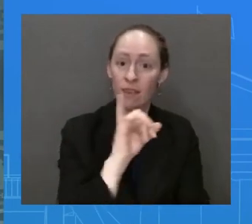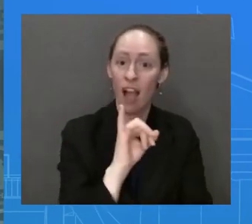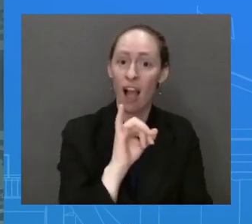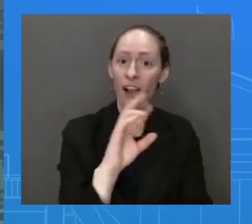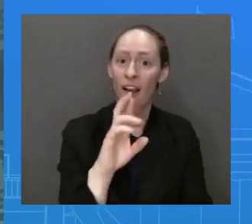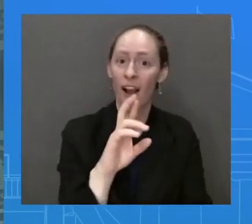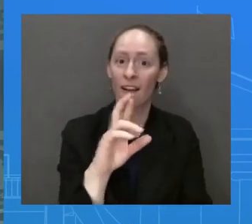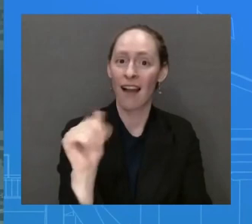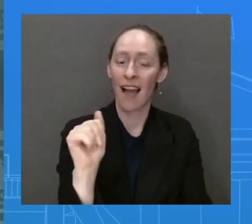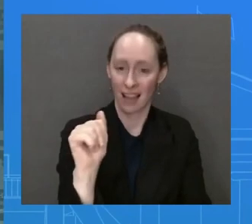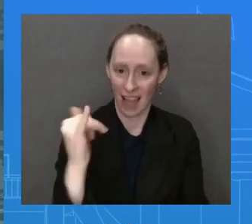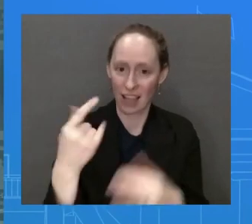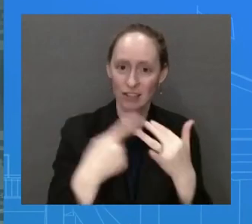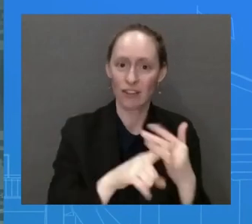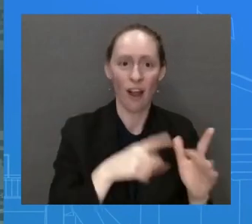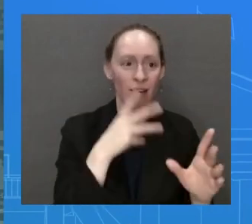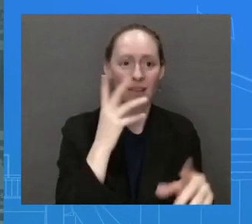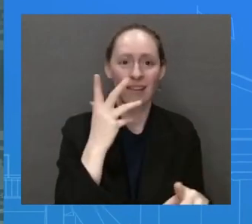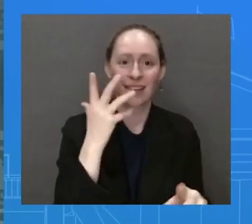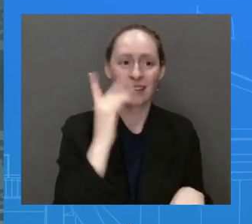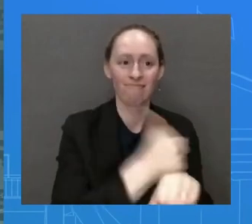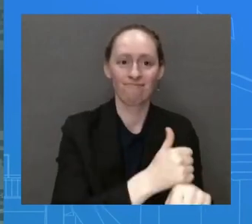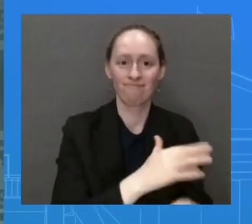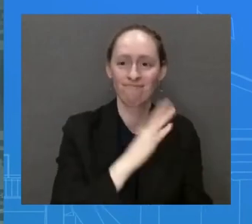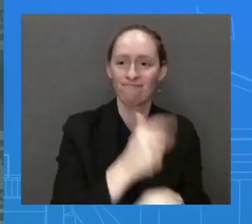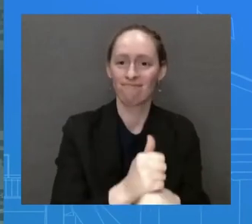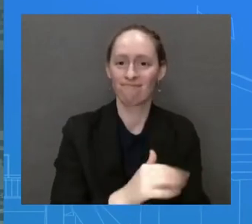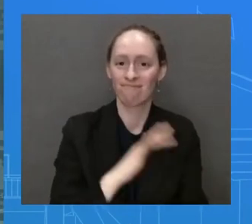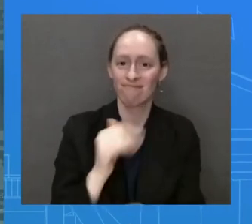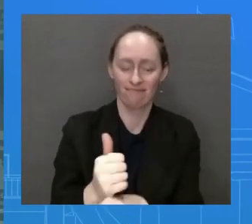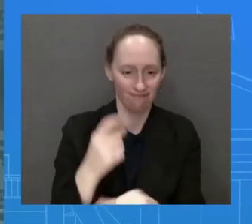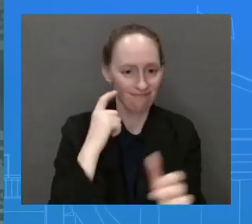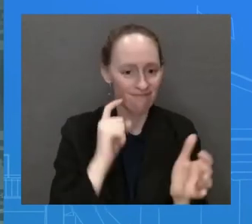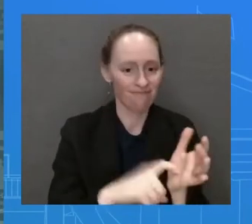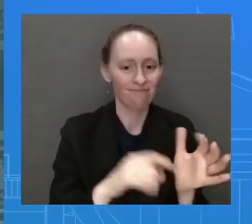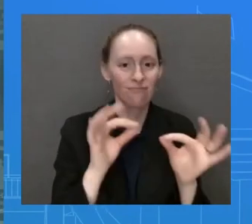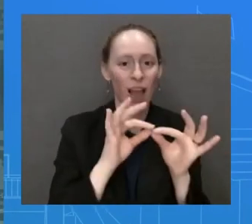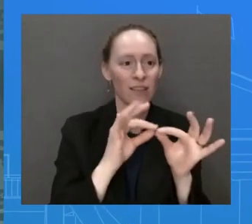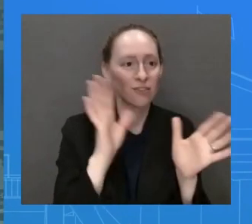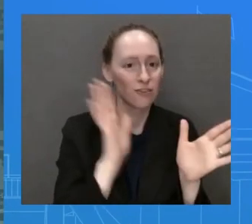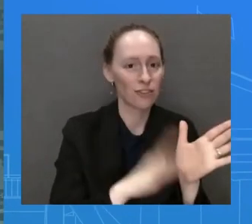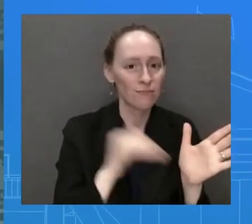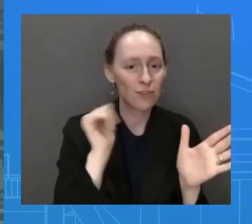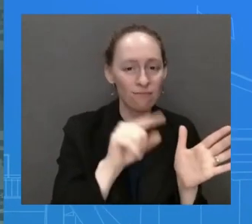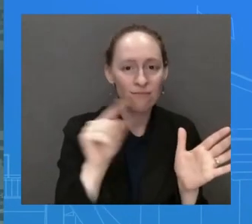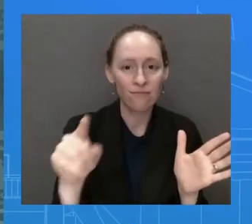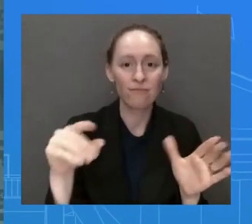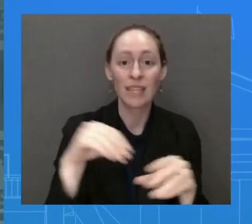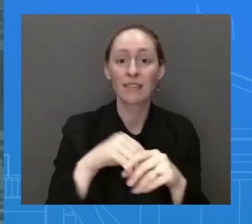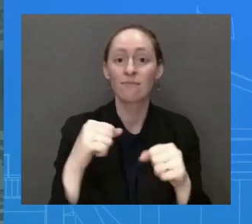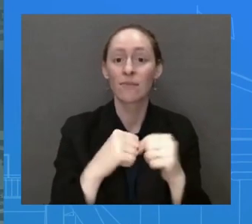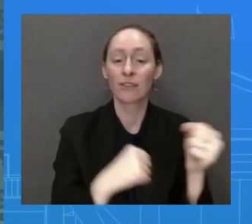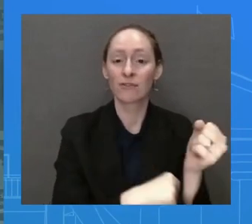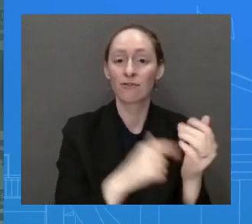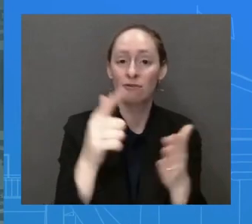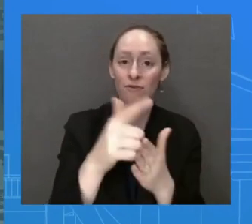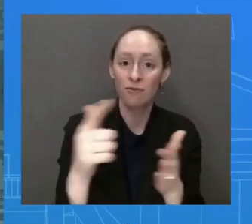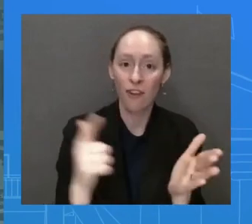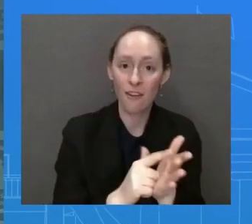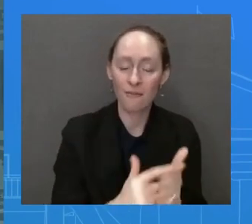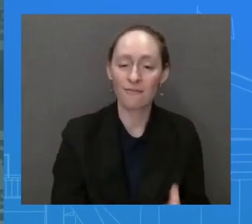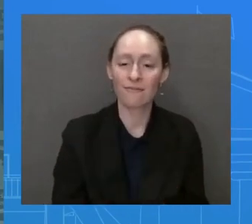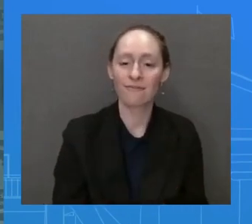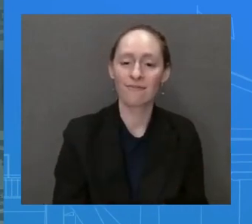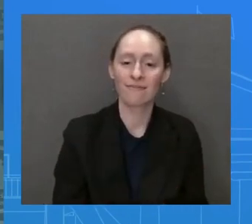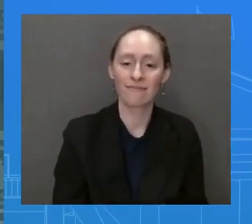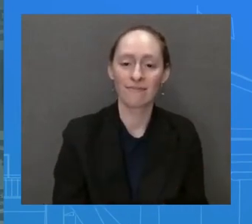for American families, when you think about the bipartisan infrastructure legislation, just recently, as you all, some of you were there in